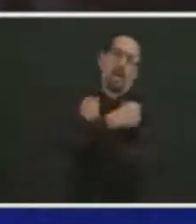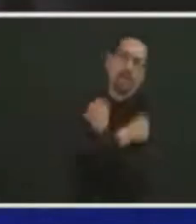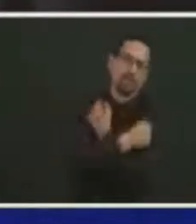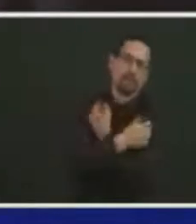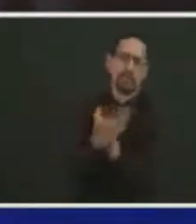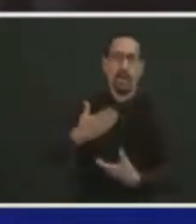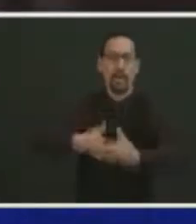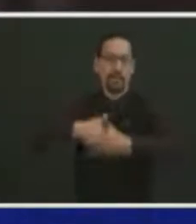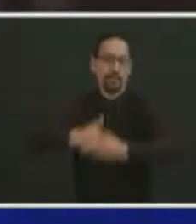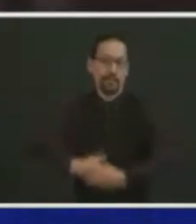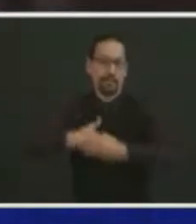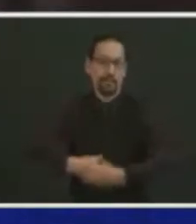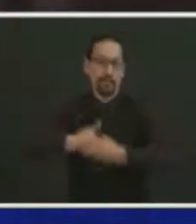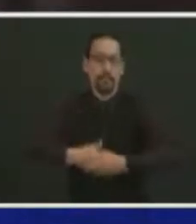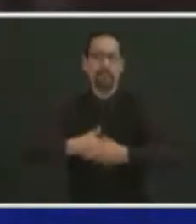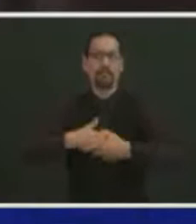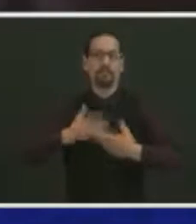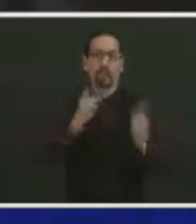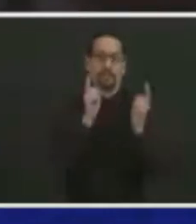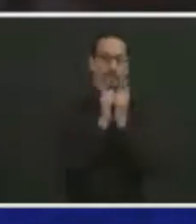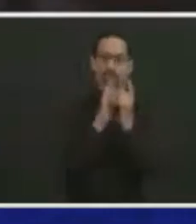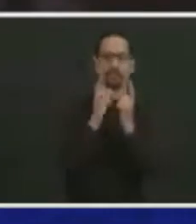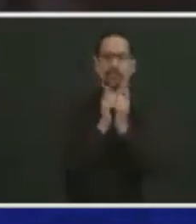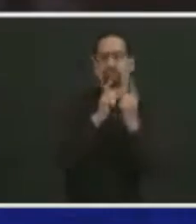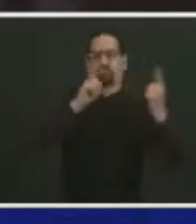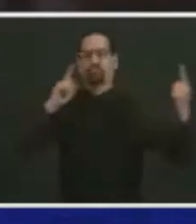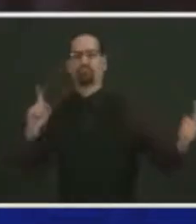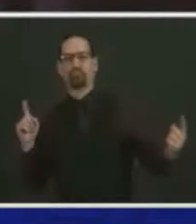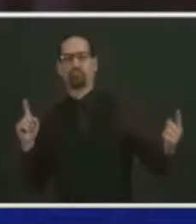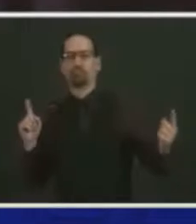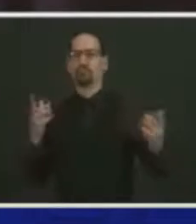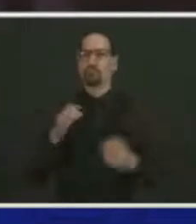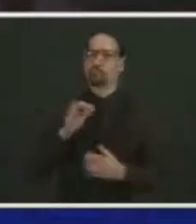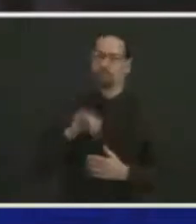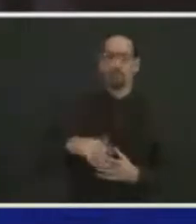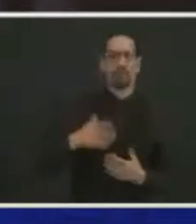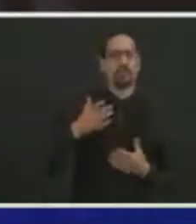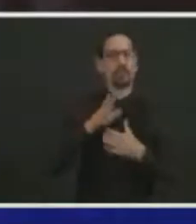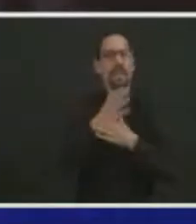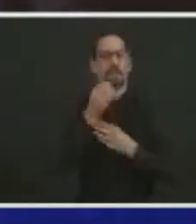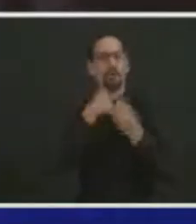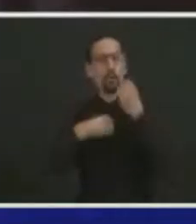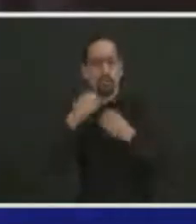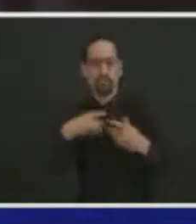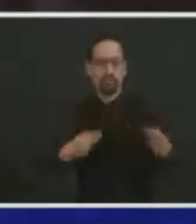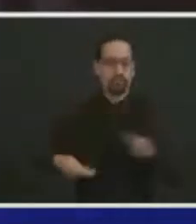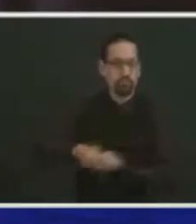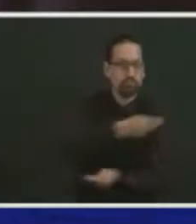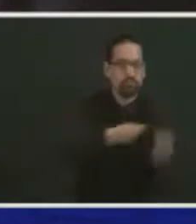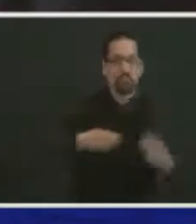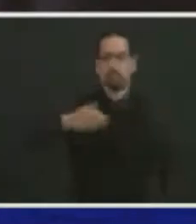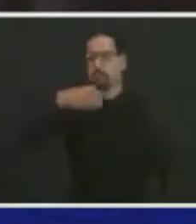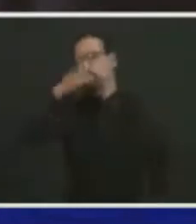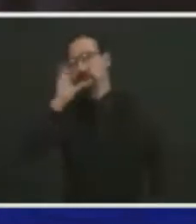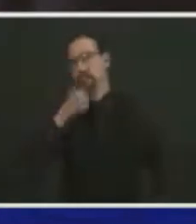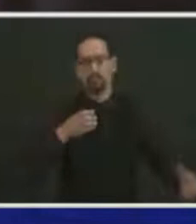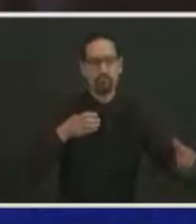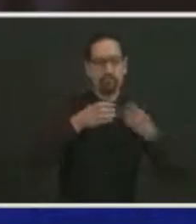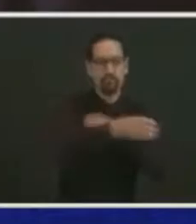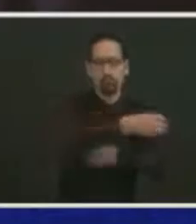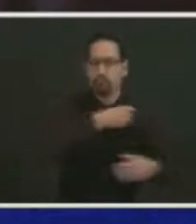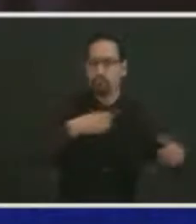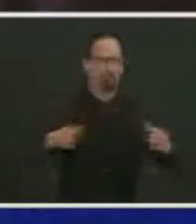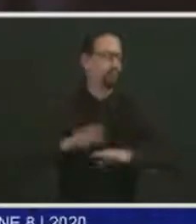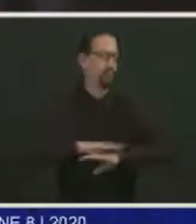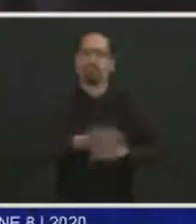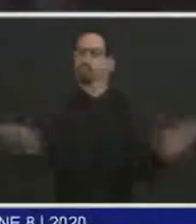particular people, and avoid sharing food or drinks with anyone. These are ways to continue to